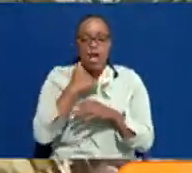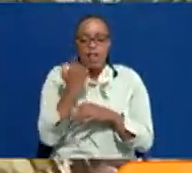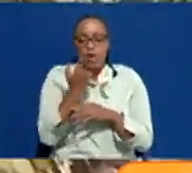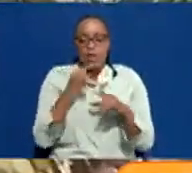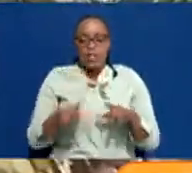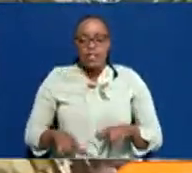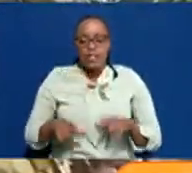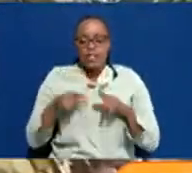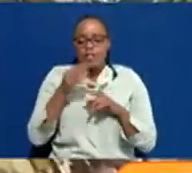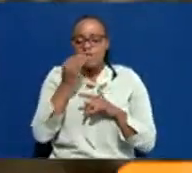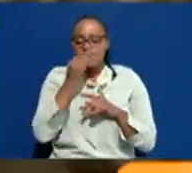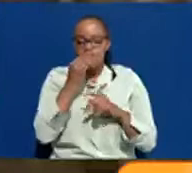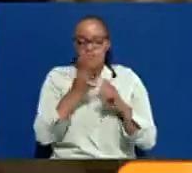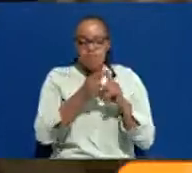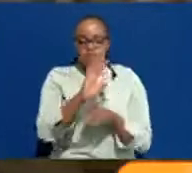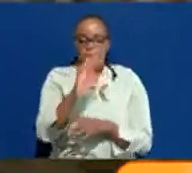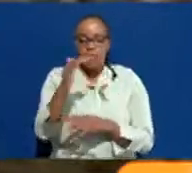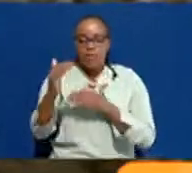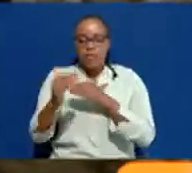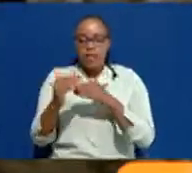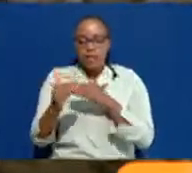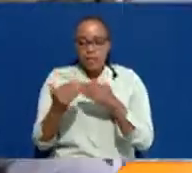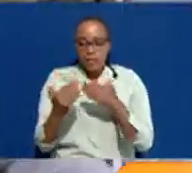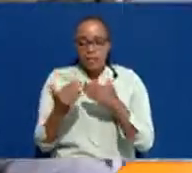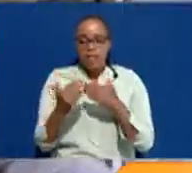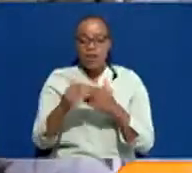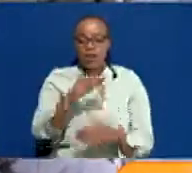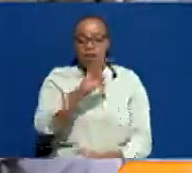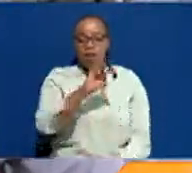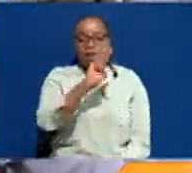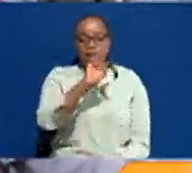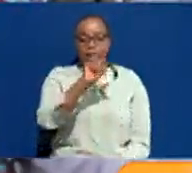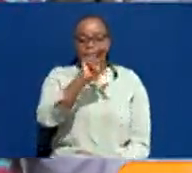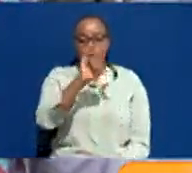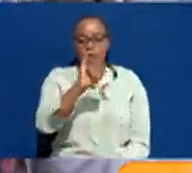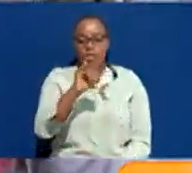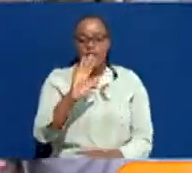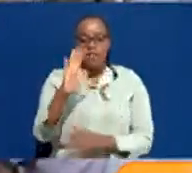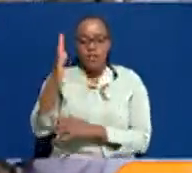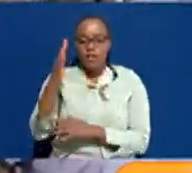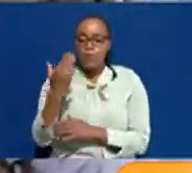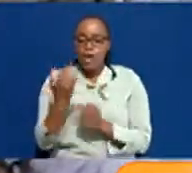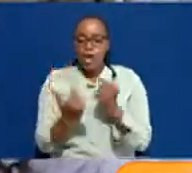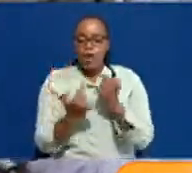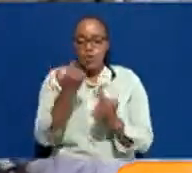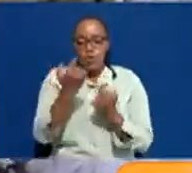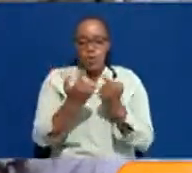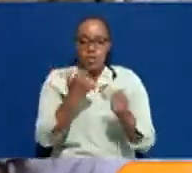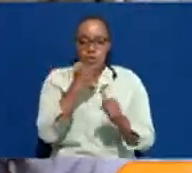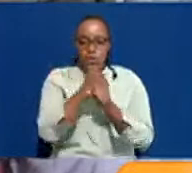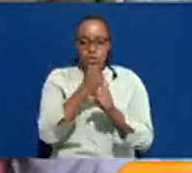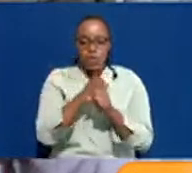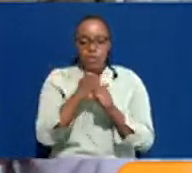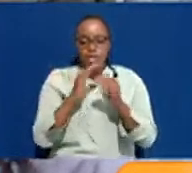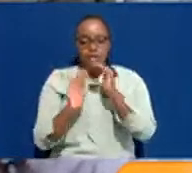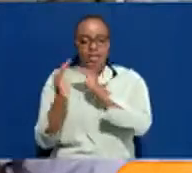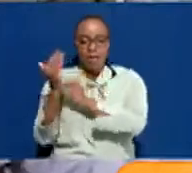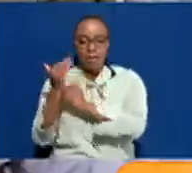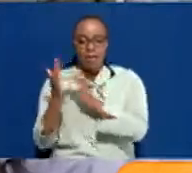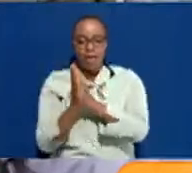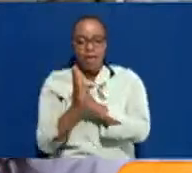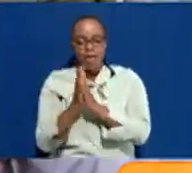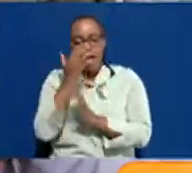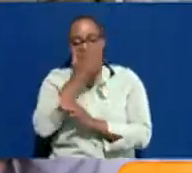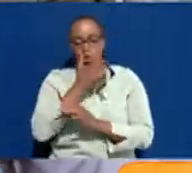survive on wild fruits from the nearby Boni Forest. Tunakula mehembe, tunapika, tunafanya chai asubuhi na uji